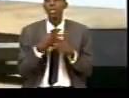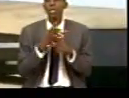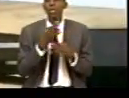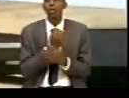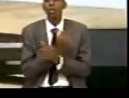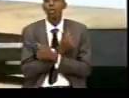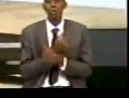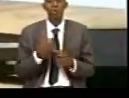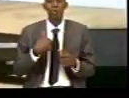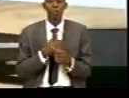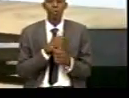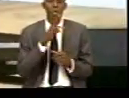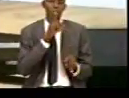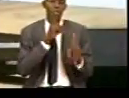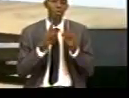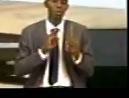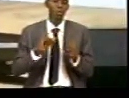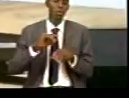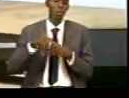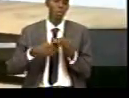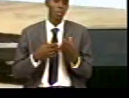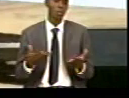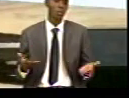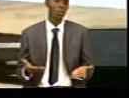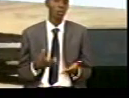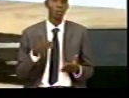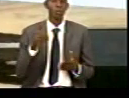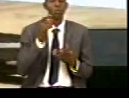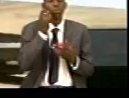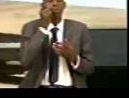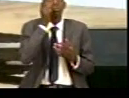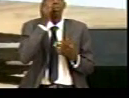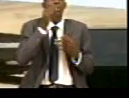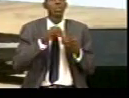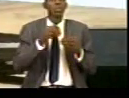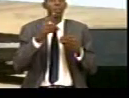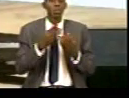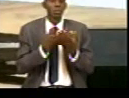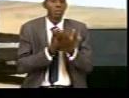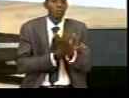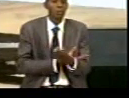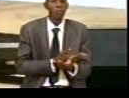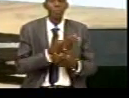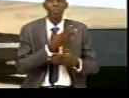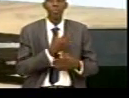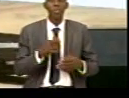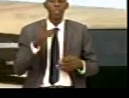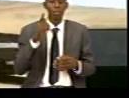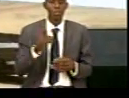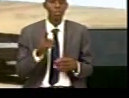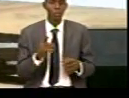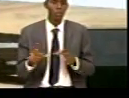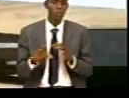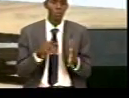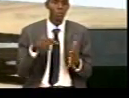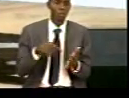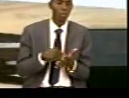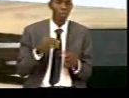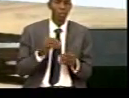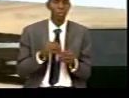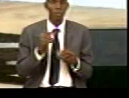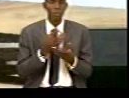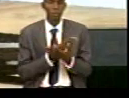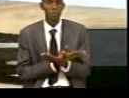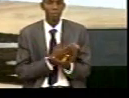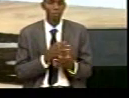talking about, that the Lord is talking about. You wake up in the day and you live in the day. You've done this, you've done this, you've